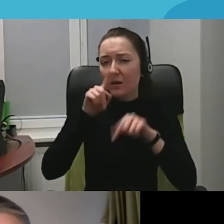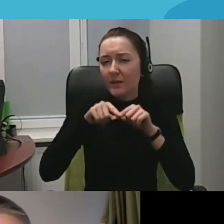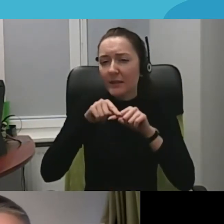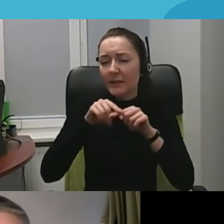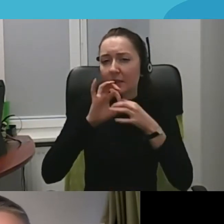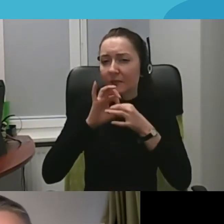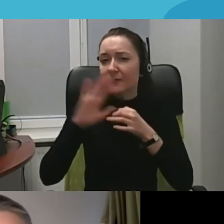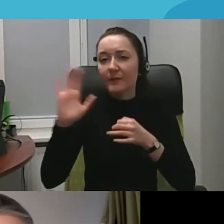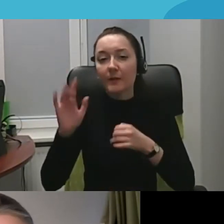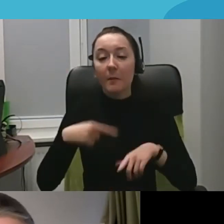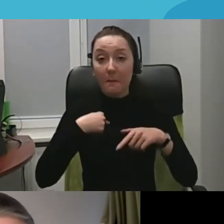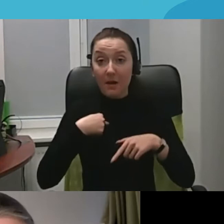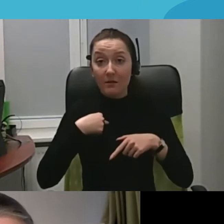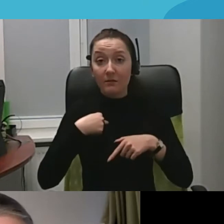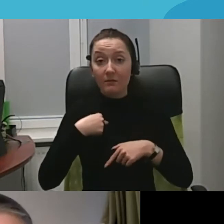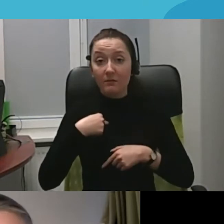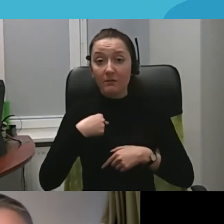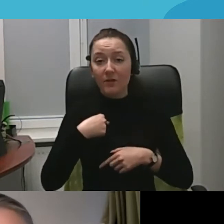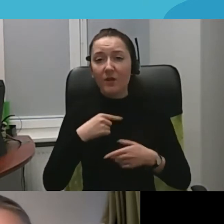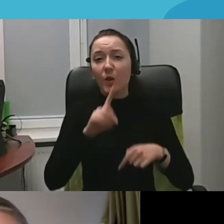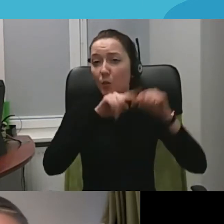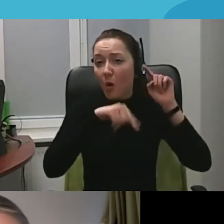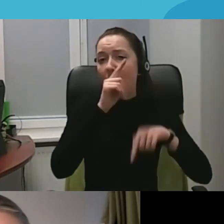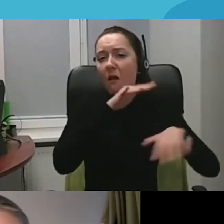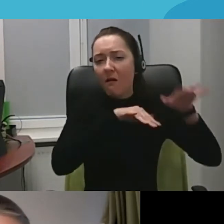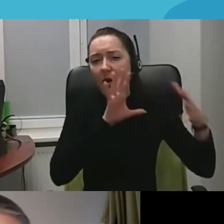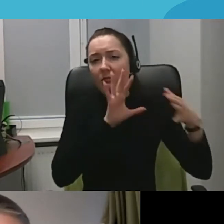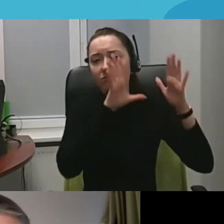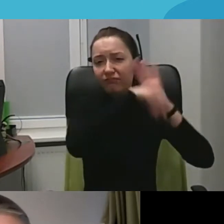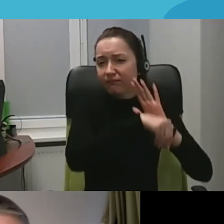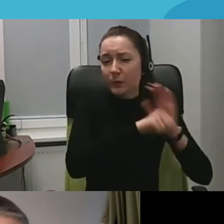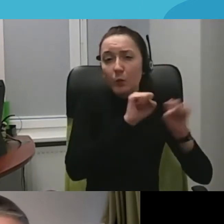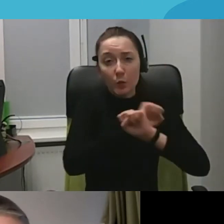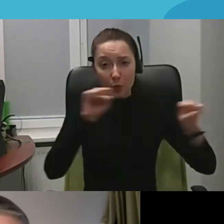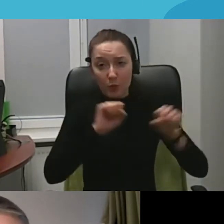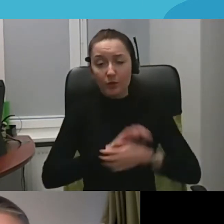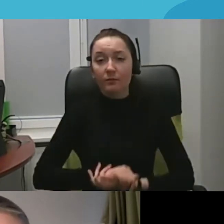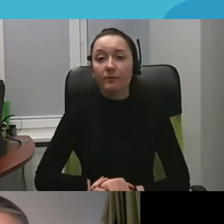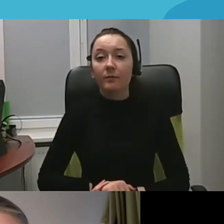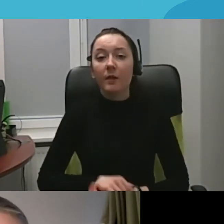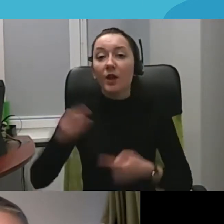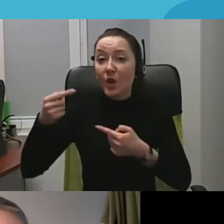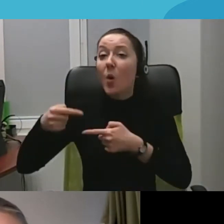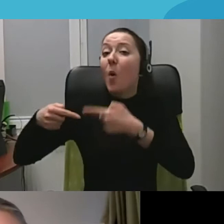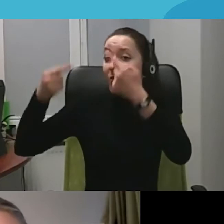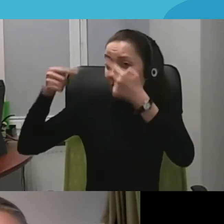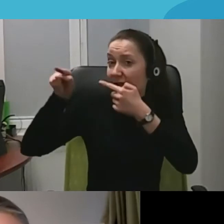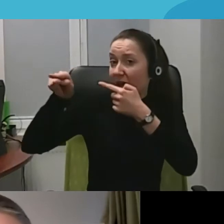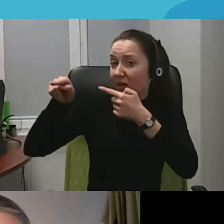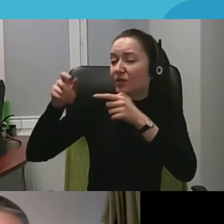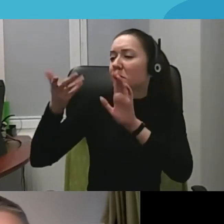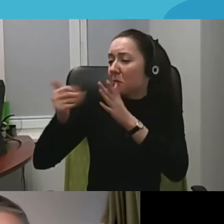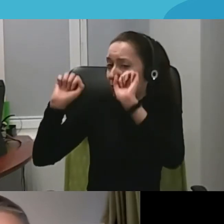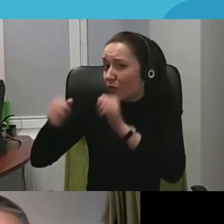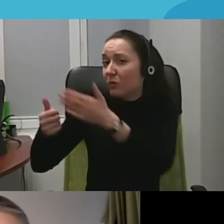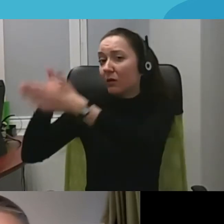to engage with the political opposition. Although I can consider they are part of civil society, however, meeting with, for